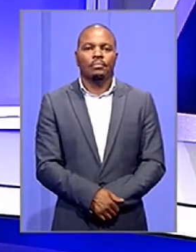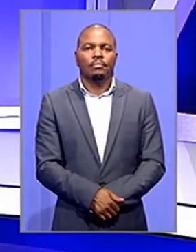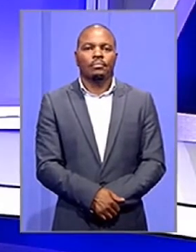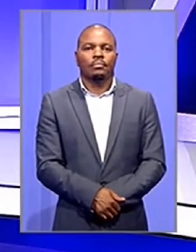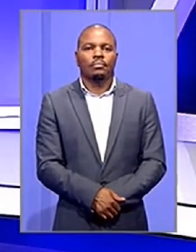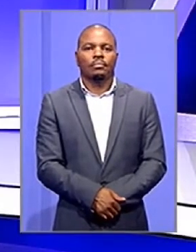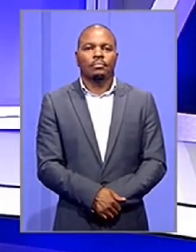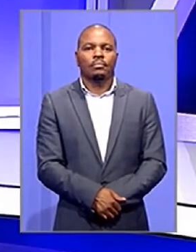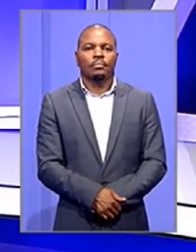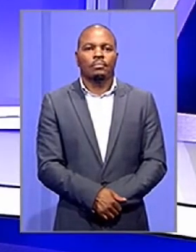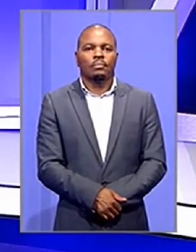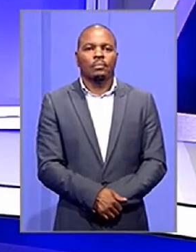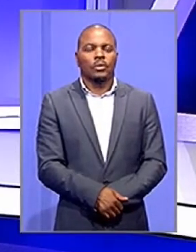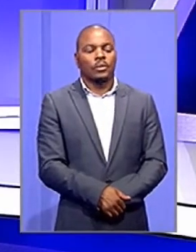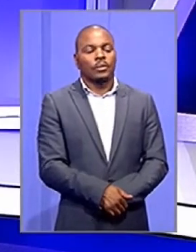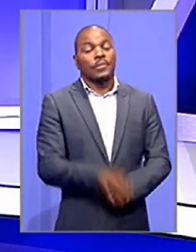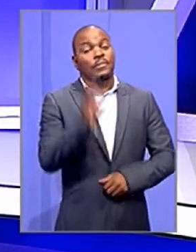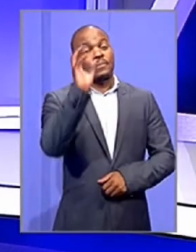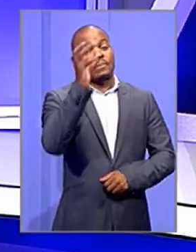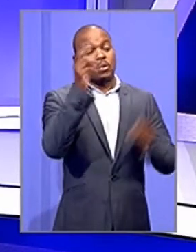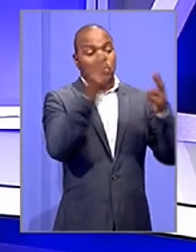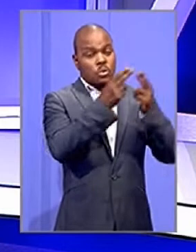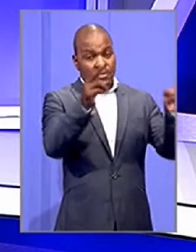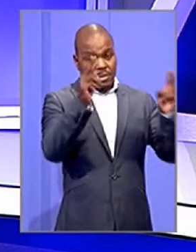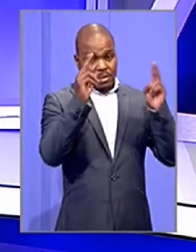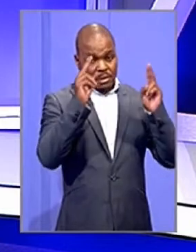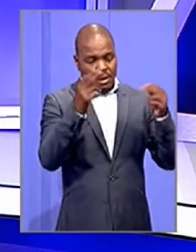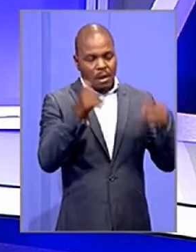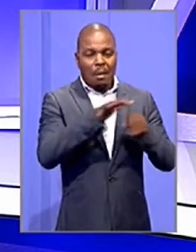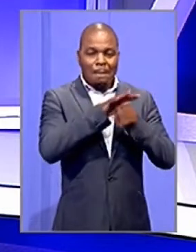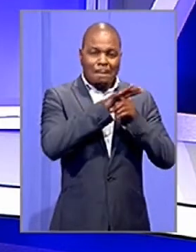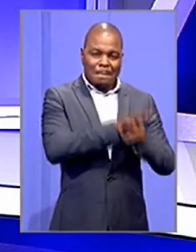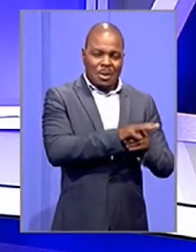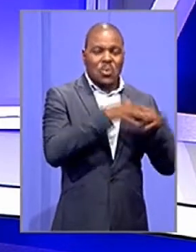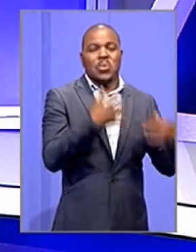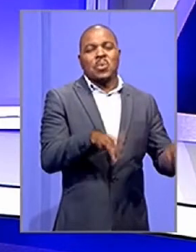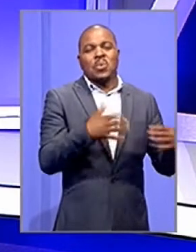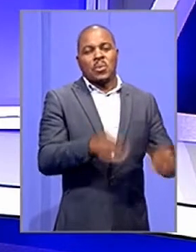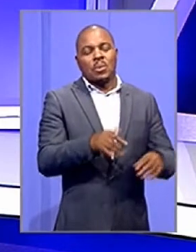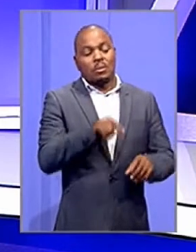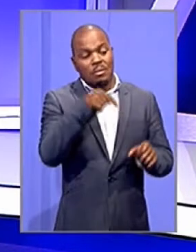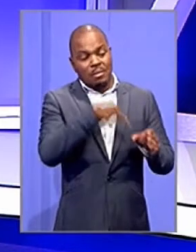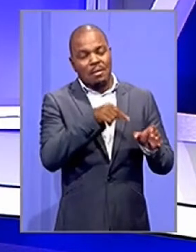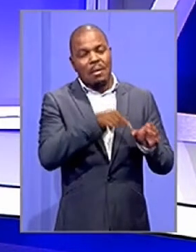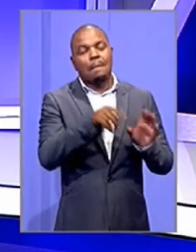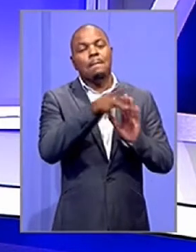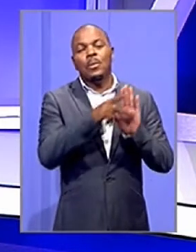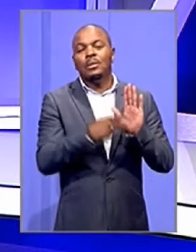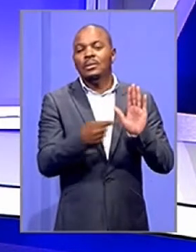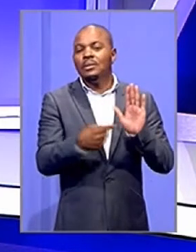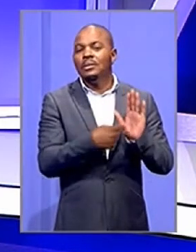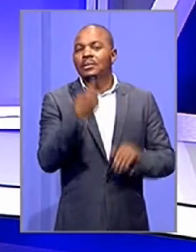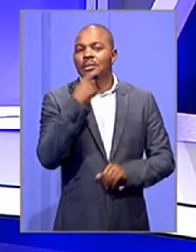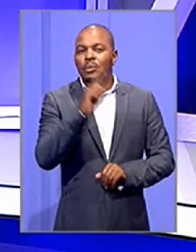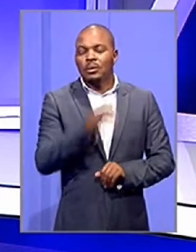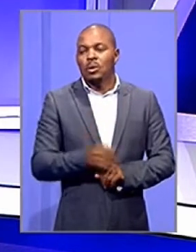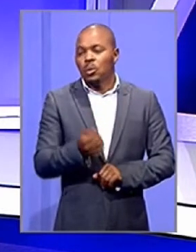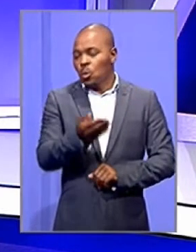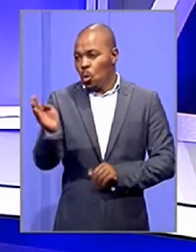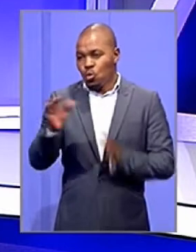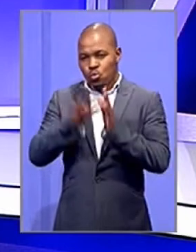Go sa lebjalo University ya Free State e ka tlase ga kgatelelo e kgolo ya go fediša molao wa go gapeletša baithuti